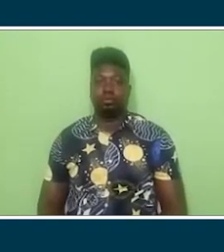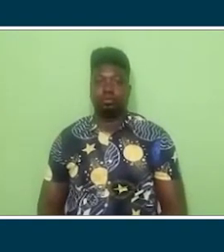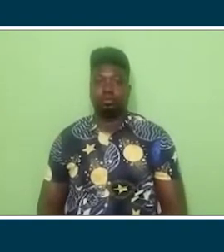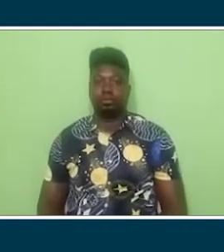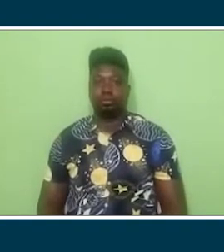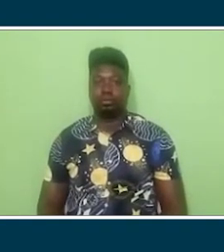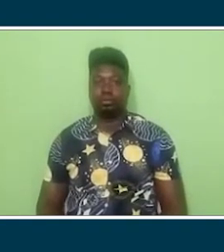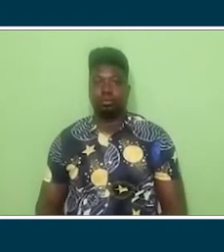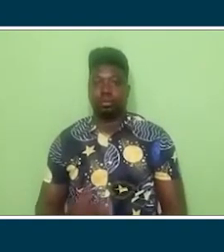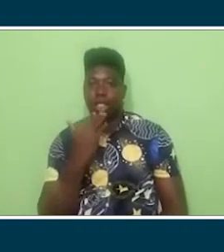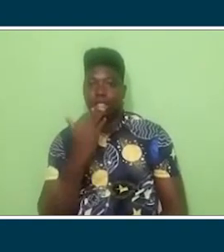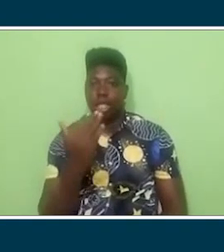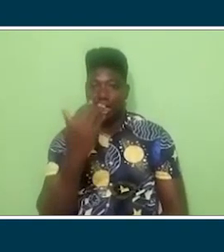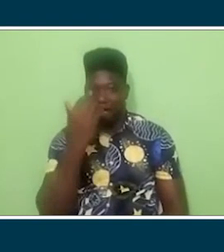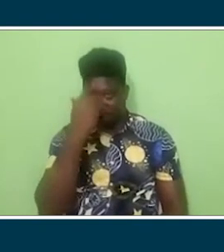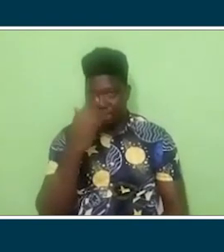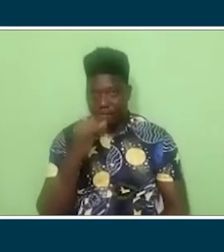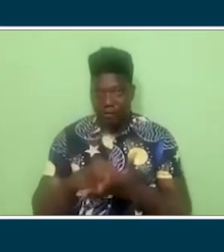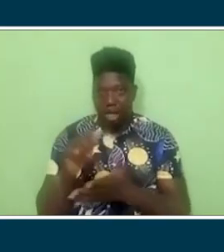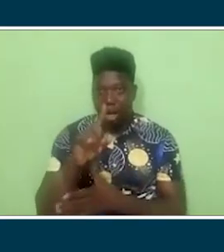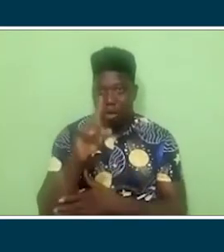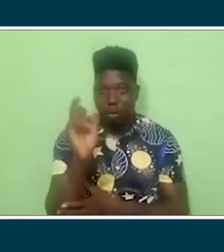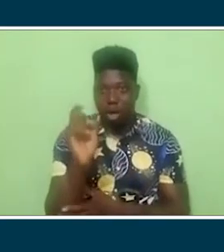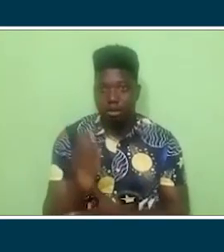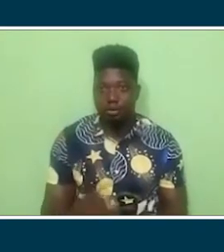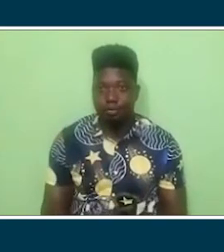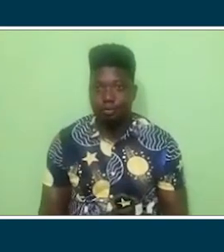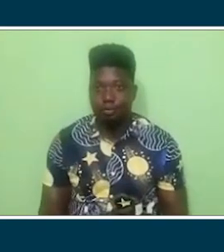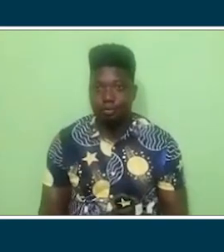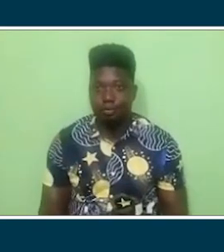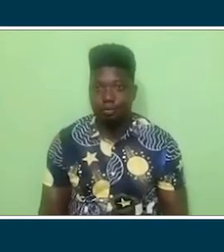Thank you for that question.